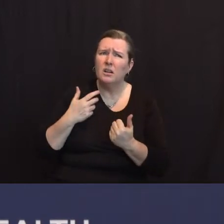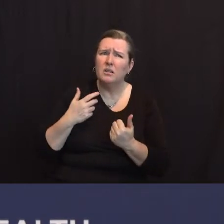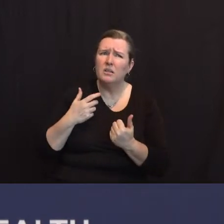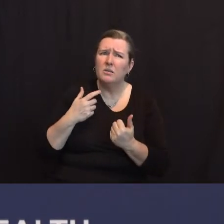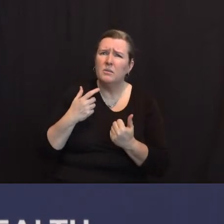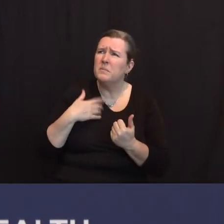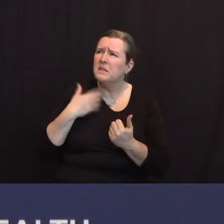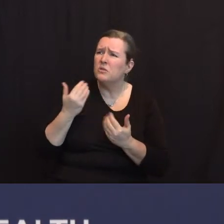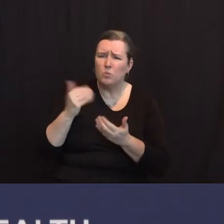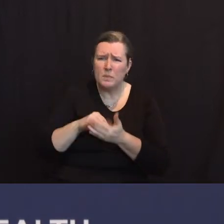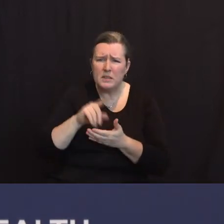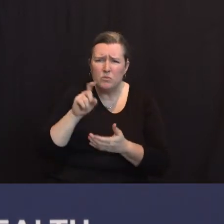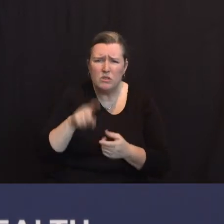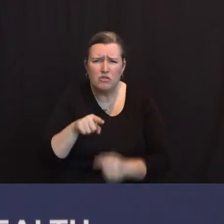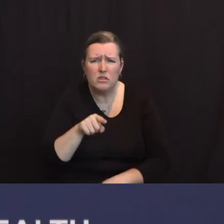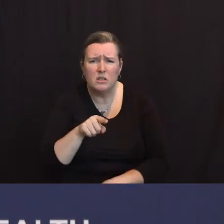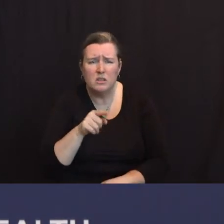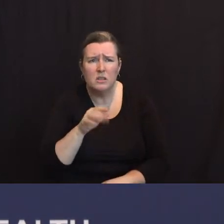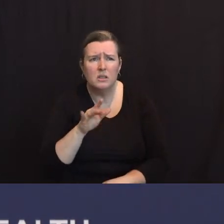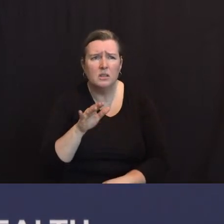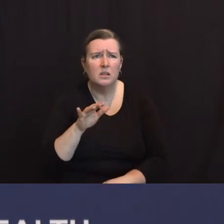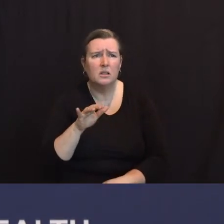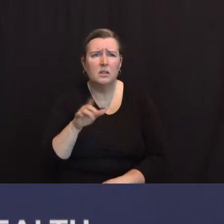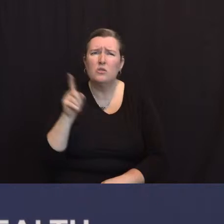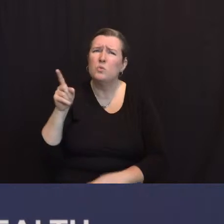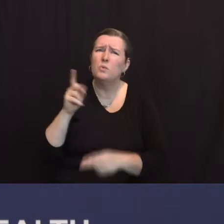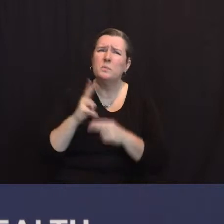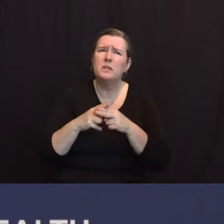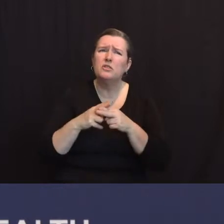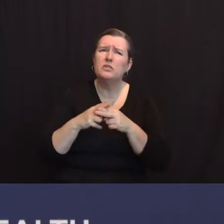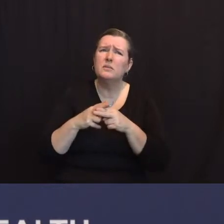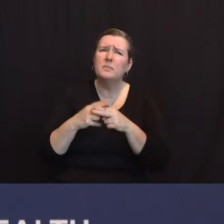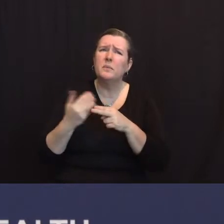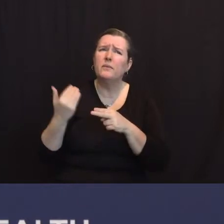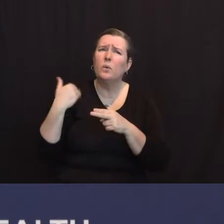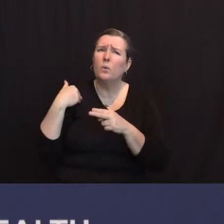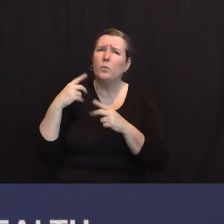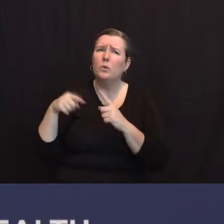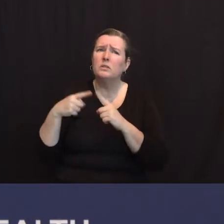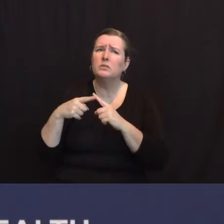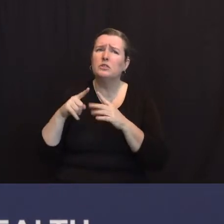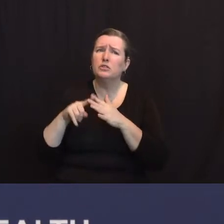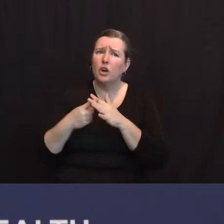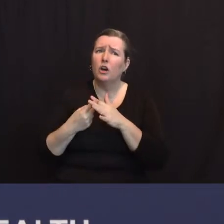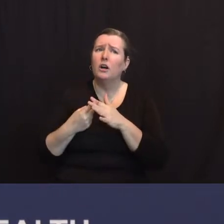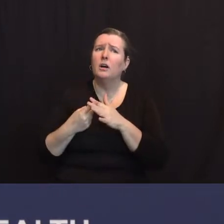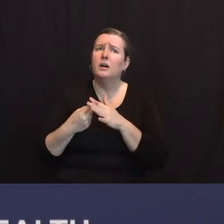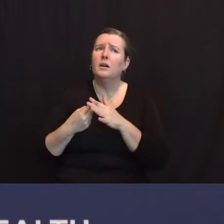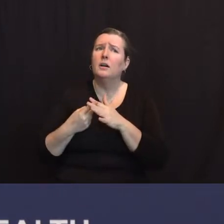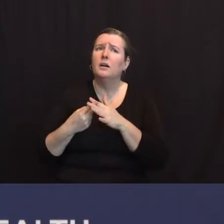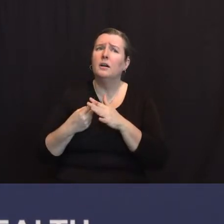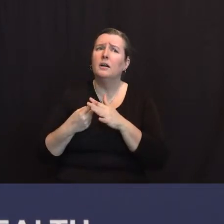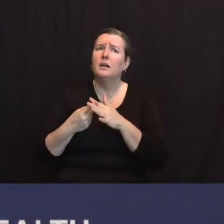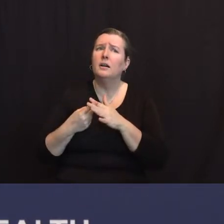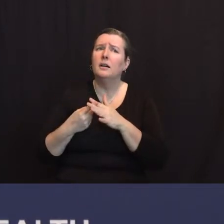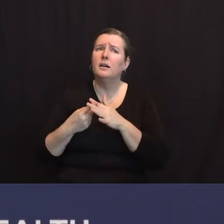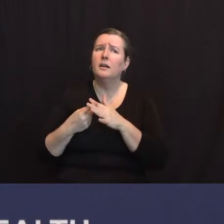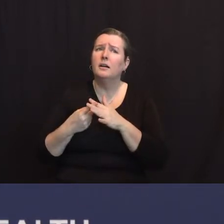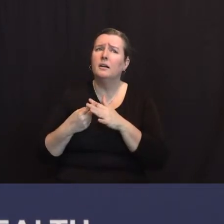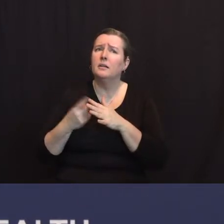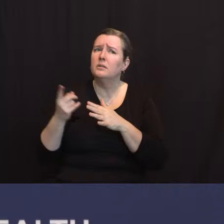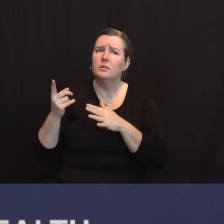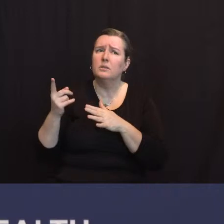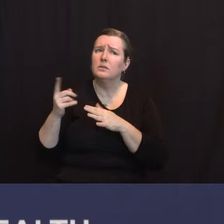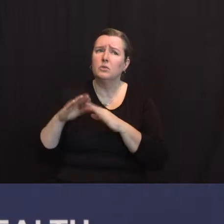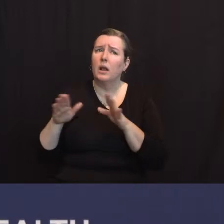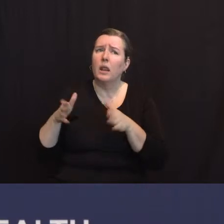club. You mentioned in your opening remarks that you had implemented this moratorium on utility shutoffs. Did you say you're extending